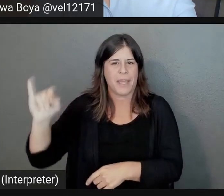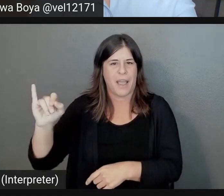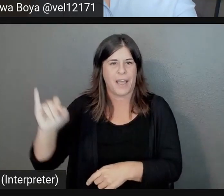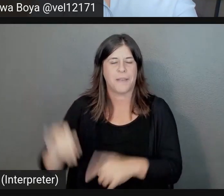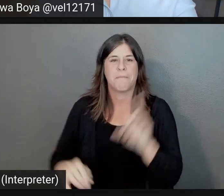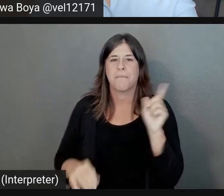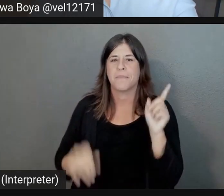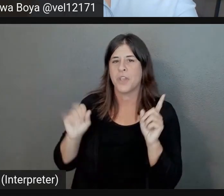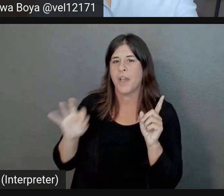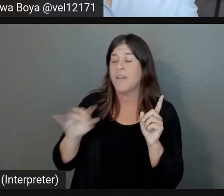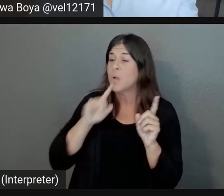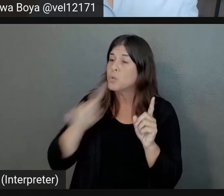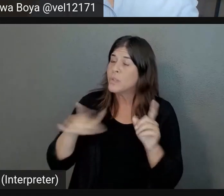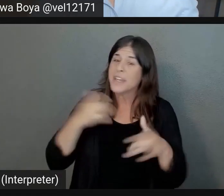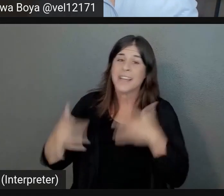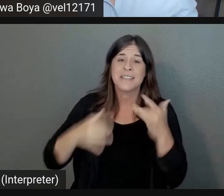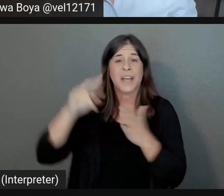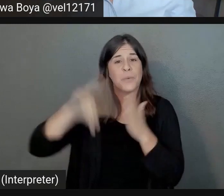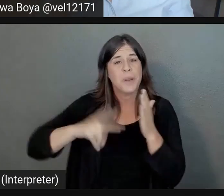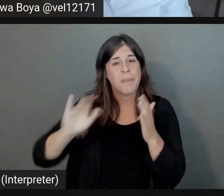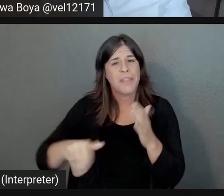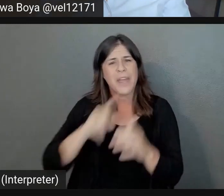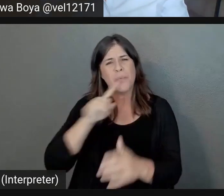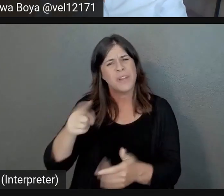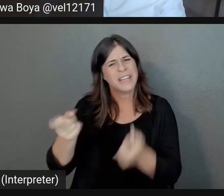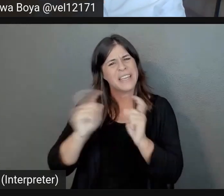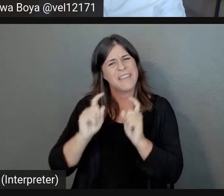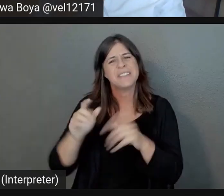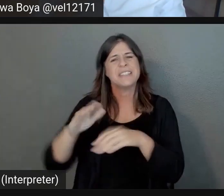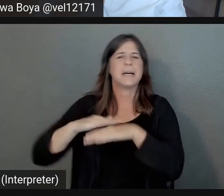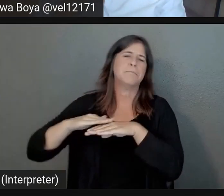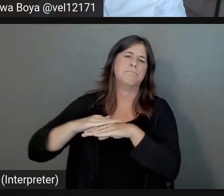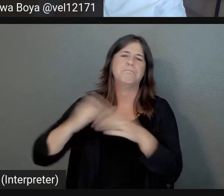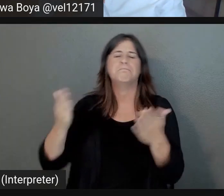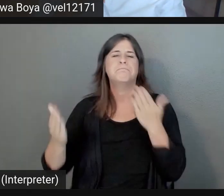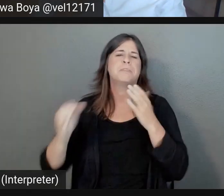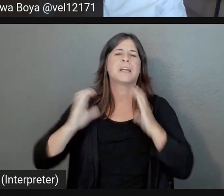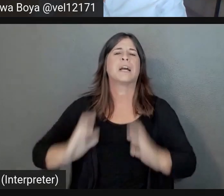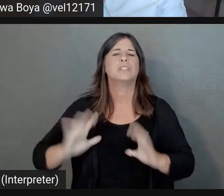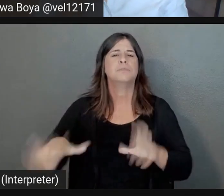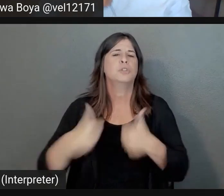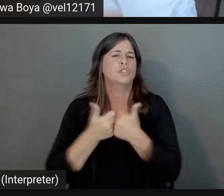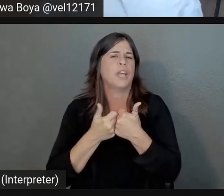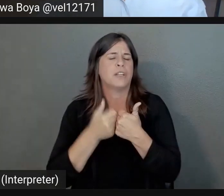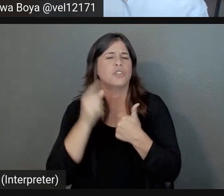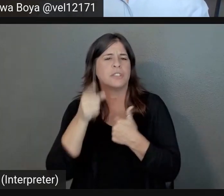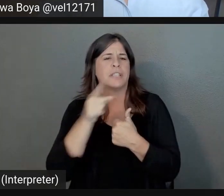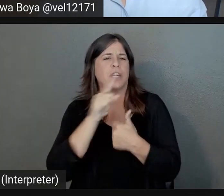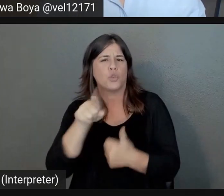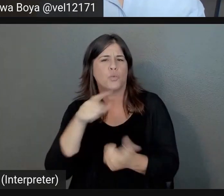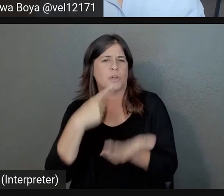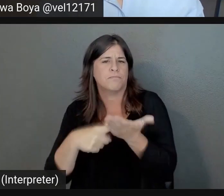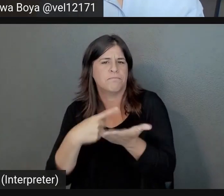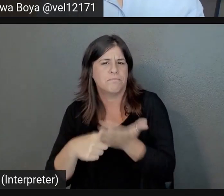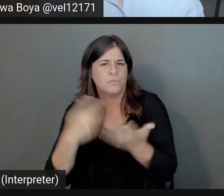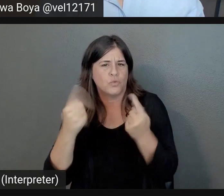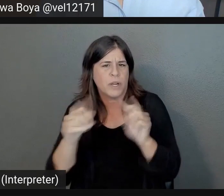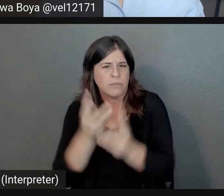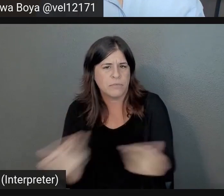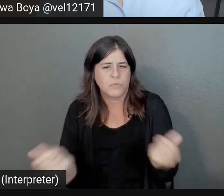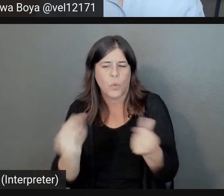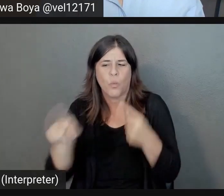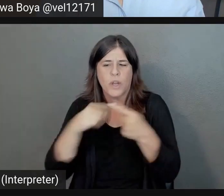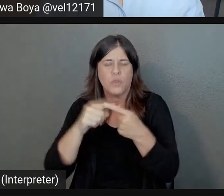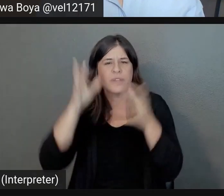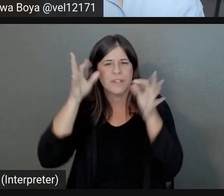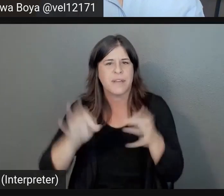so exciting to read about it, and give us a sense of the customer challenges that you were addressing when you decided to build the Cloud Control